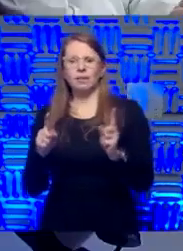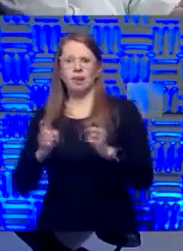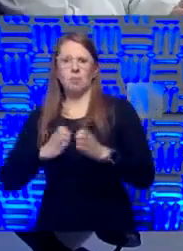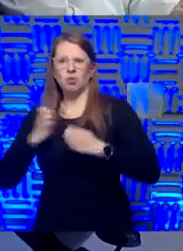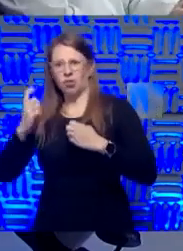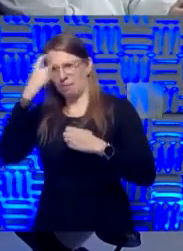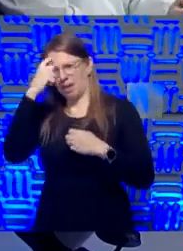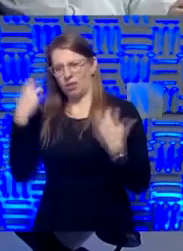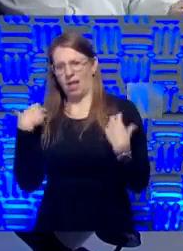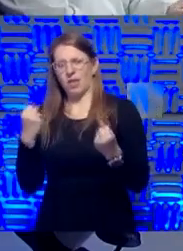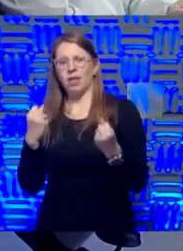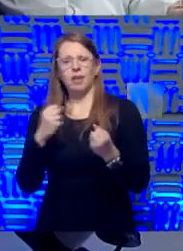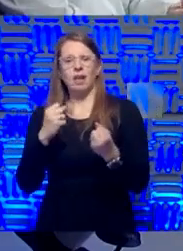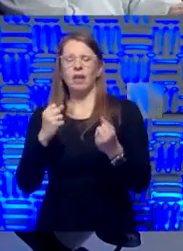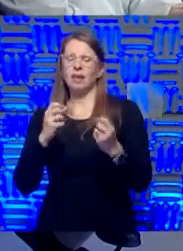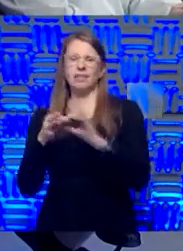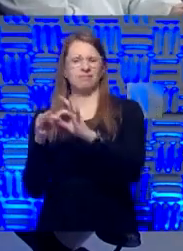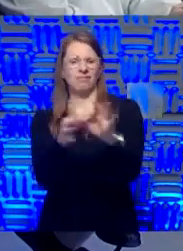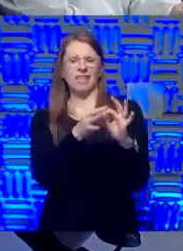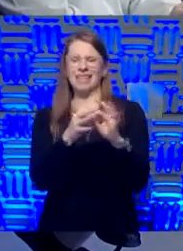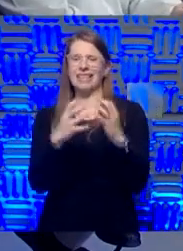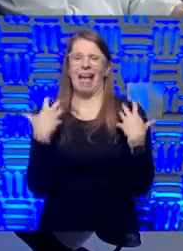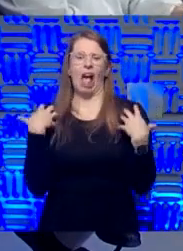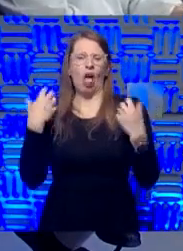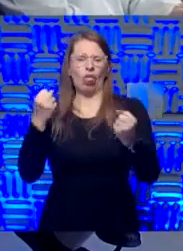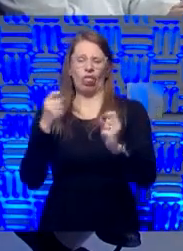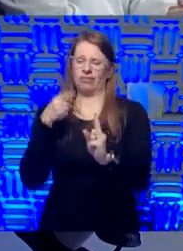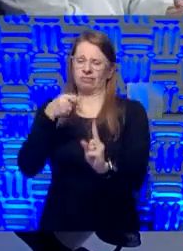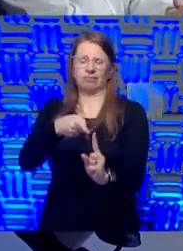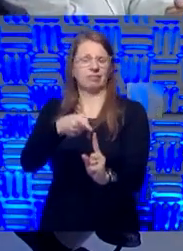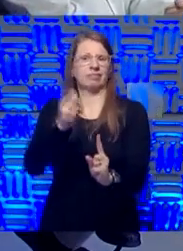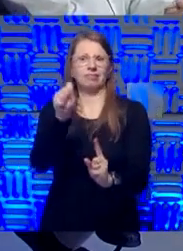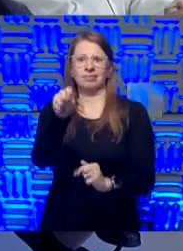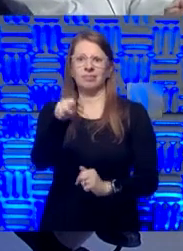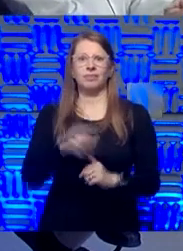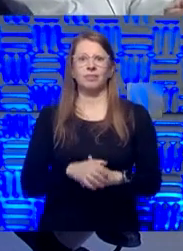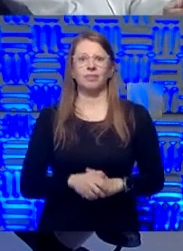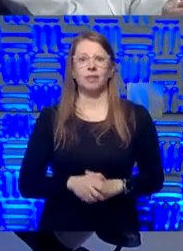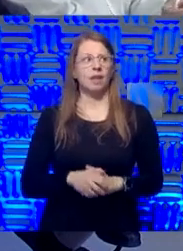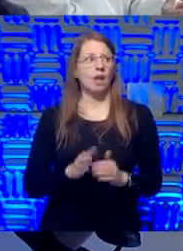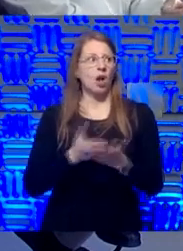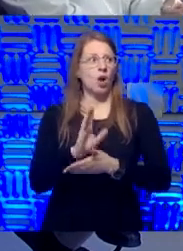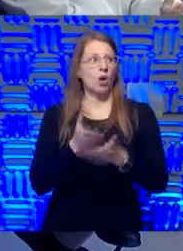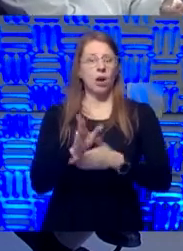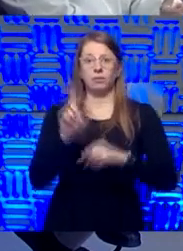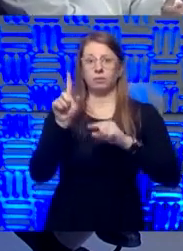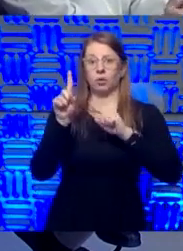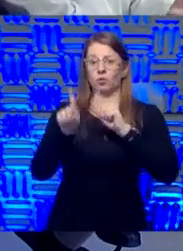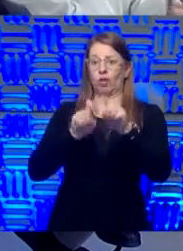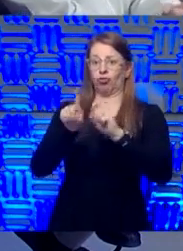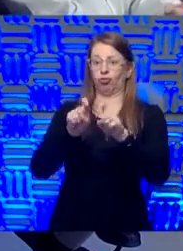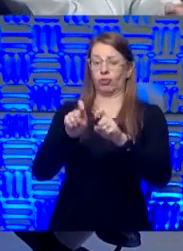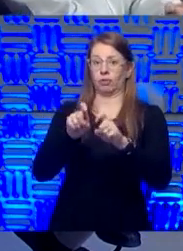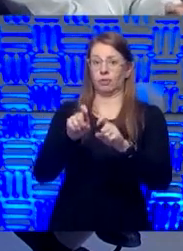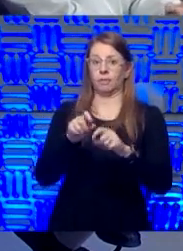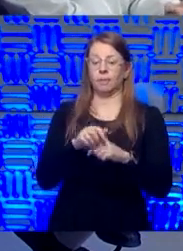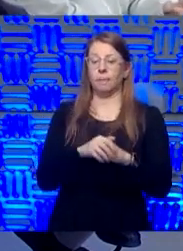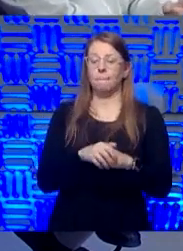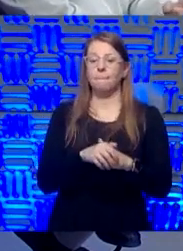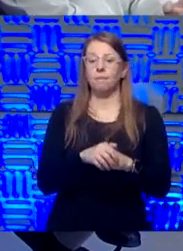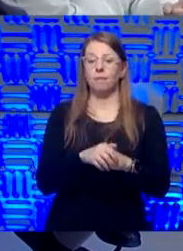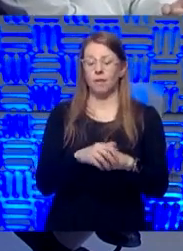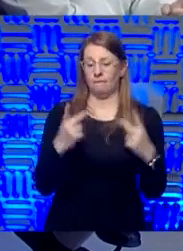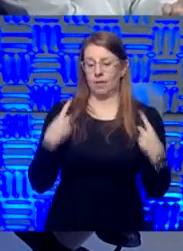all all together. It's health, right? Our That's health what, that's is what all health that. is. Exactly. You bet. All right, let's rapid fire through some questions if you want. One of them is a